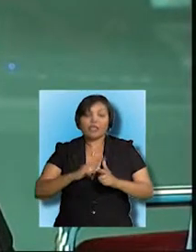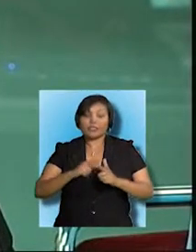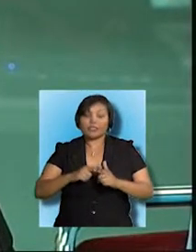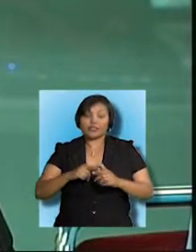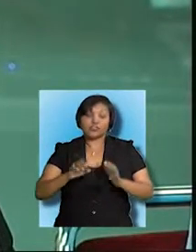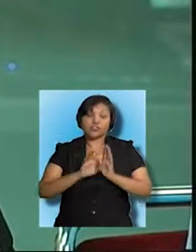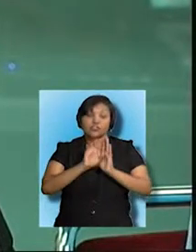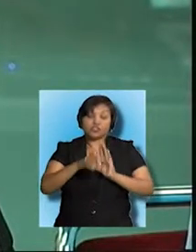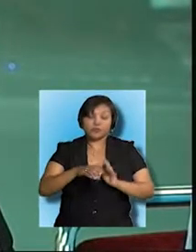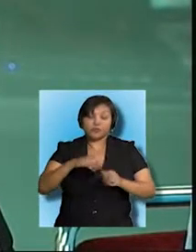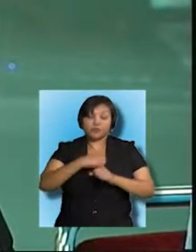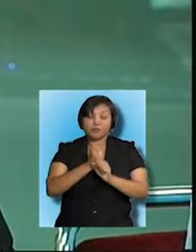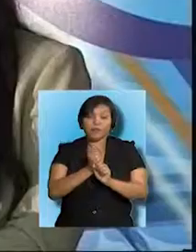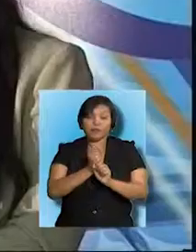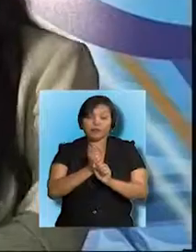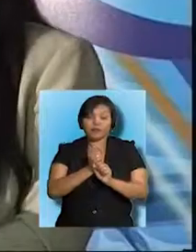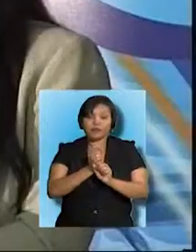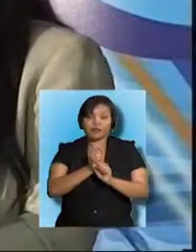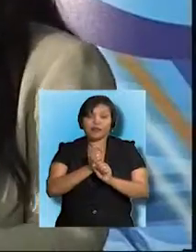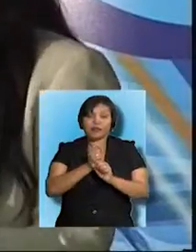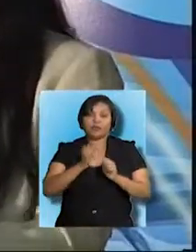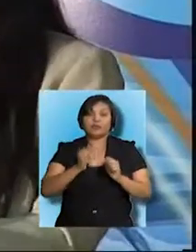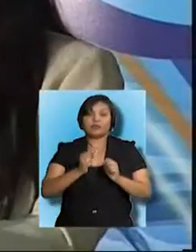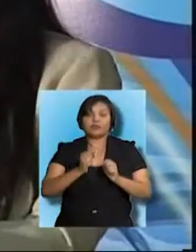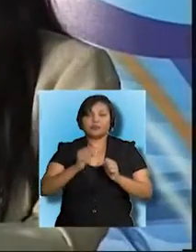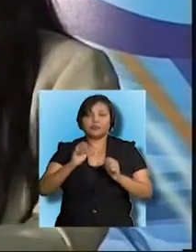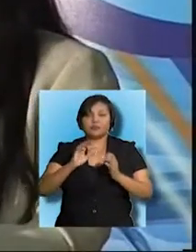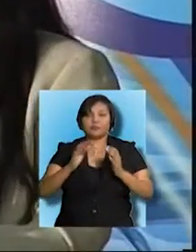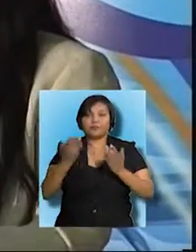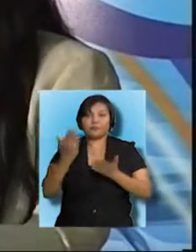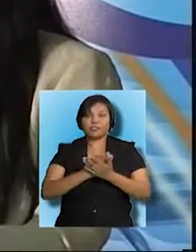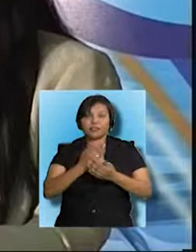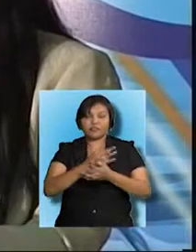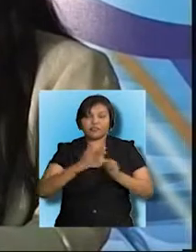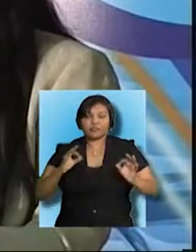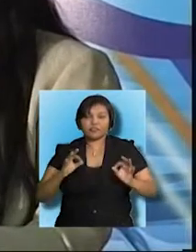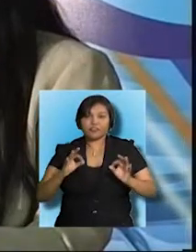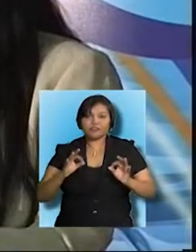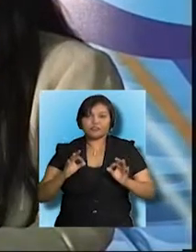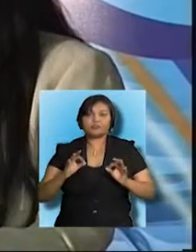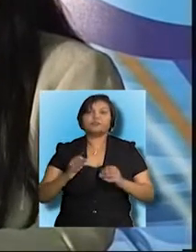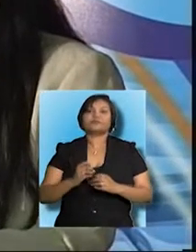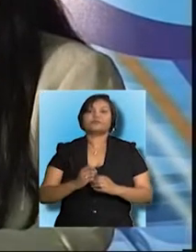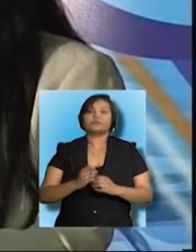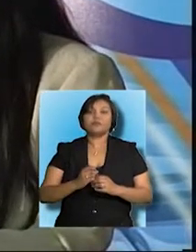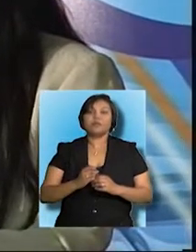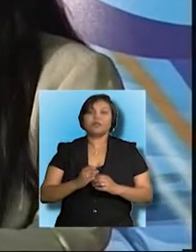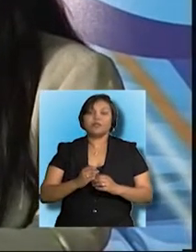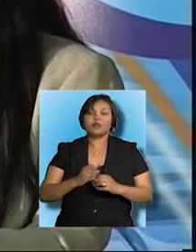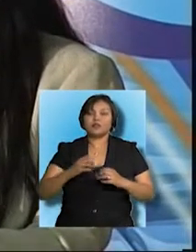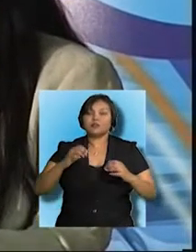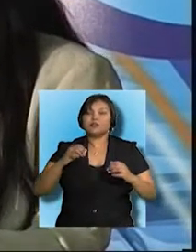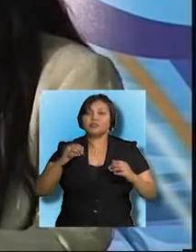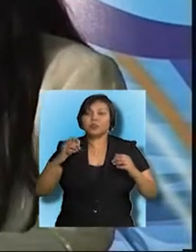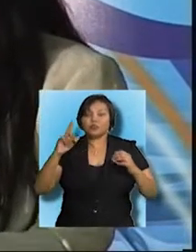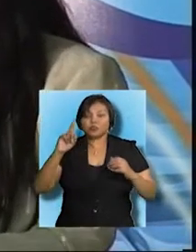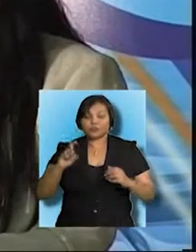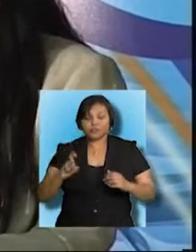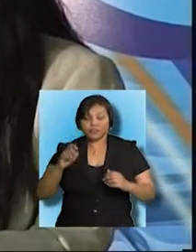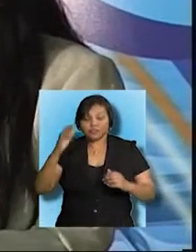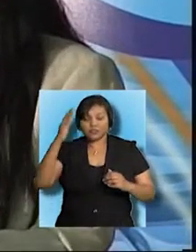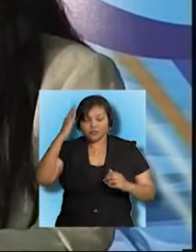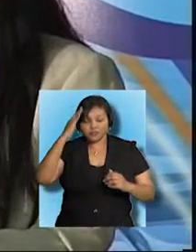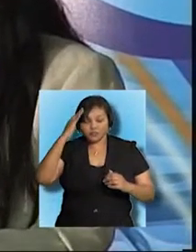economic challenges, we have also seen declines in ad revenue for radio. We are not living in a box, so here's